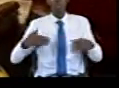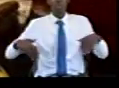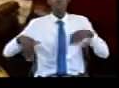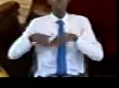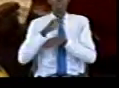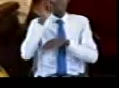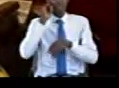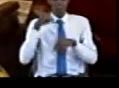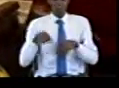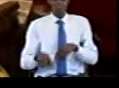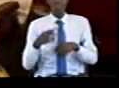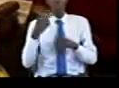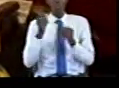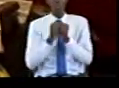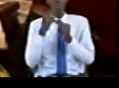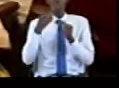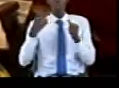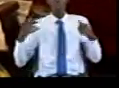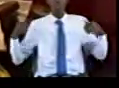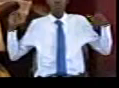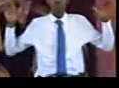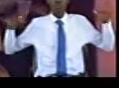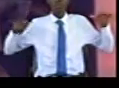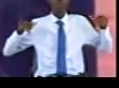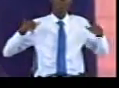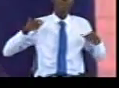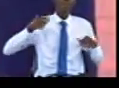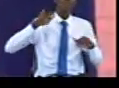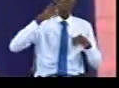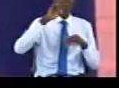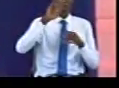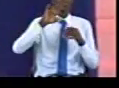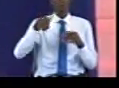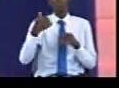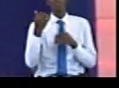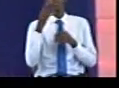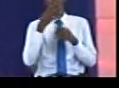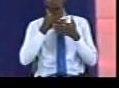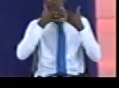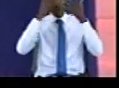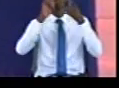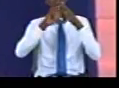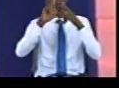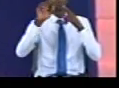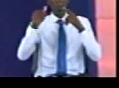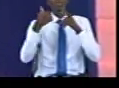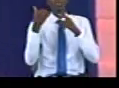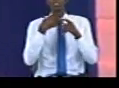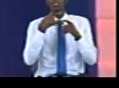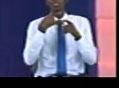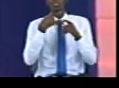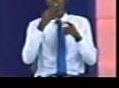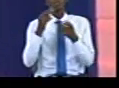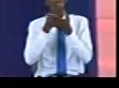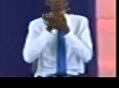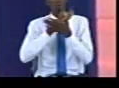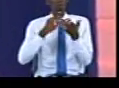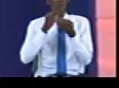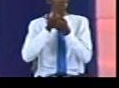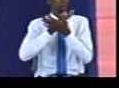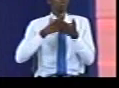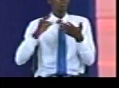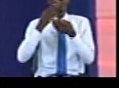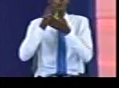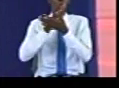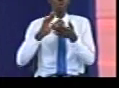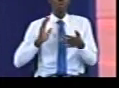fly. And one cried to another and said, holy, holy, holy, our God is holy, our God is pure,